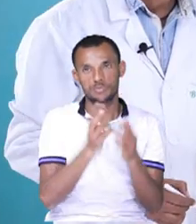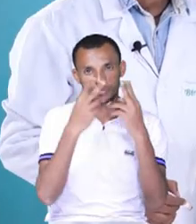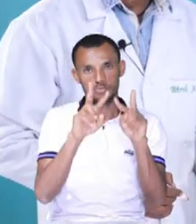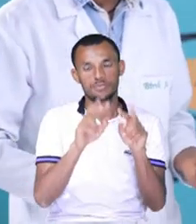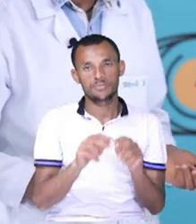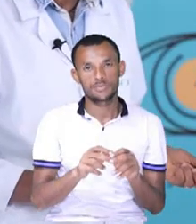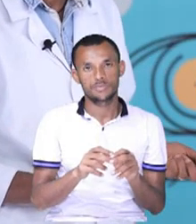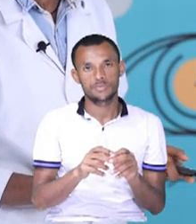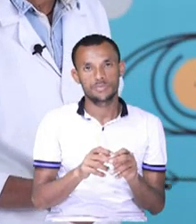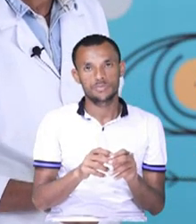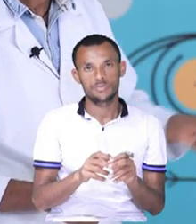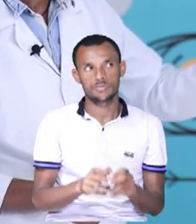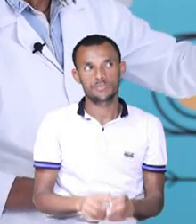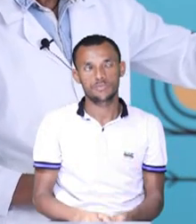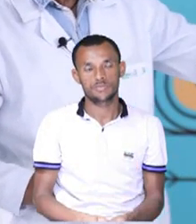Look.